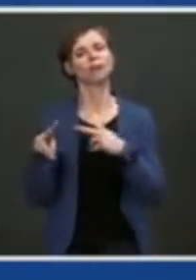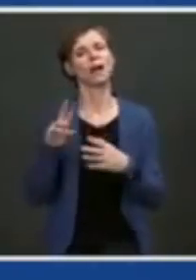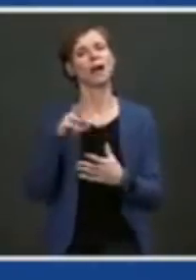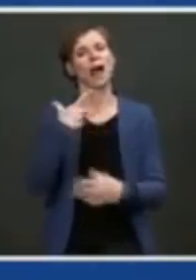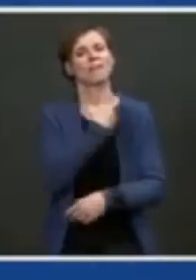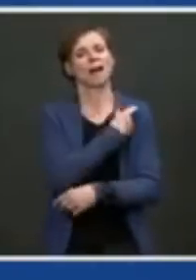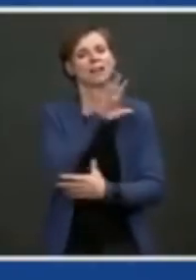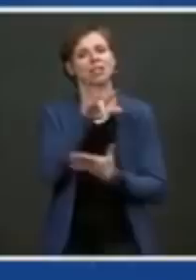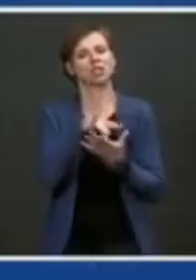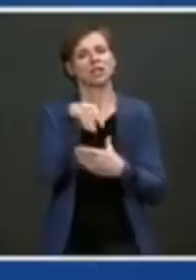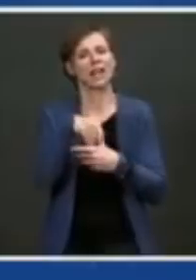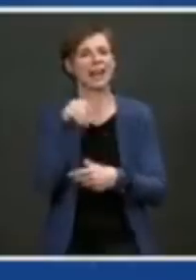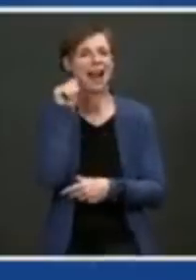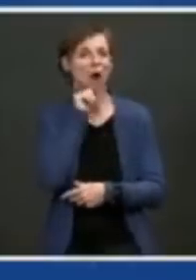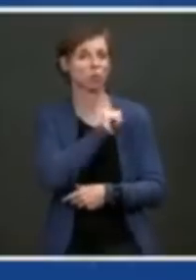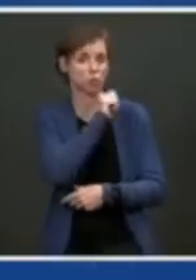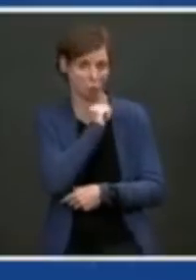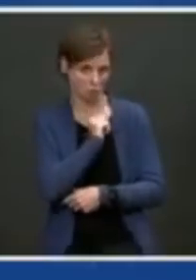the nurses